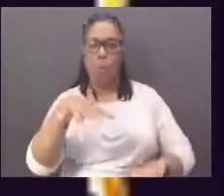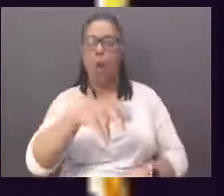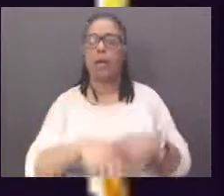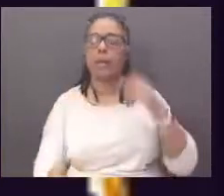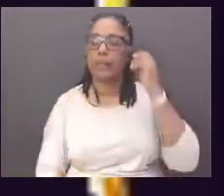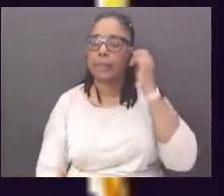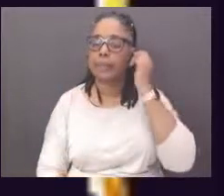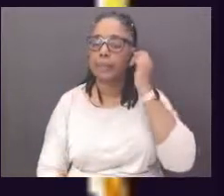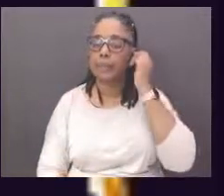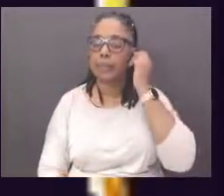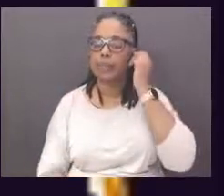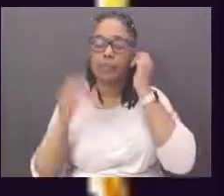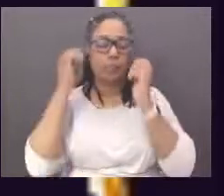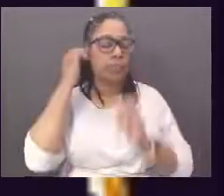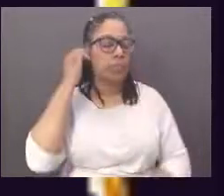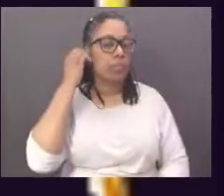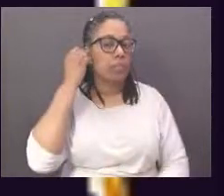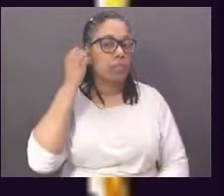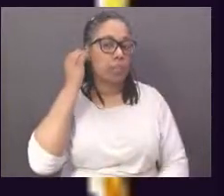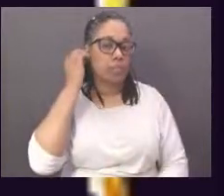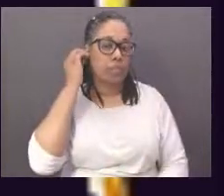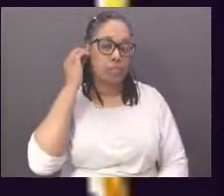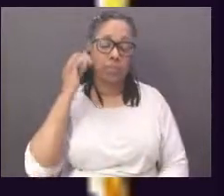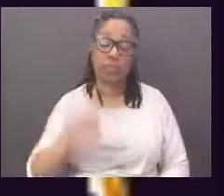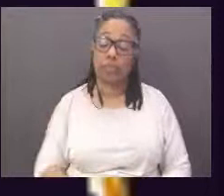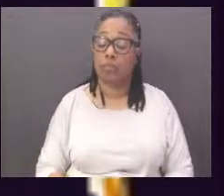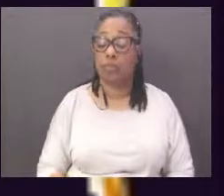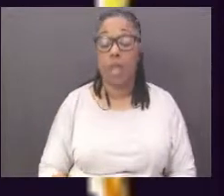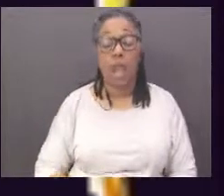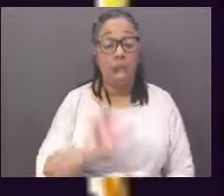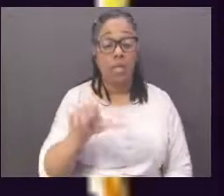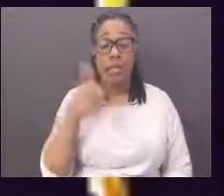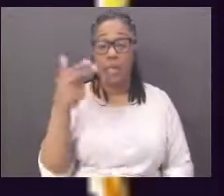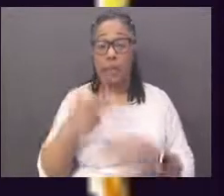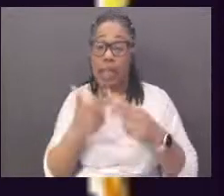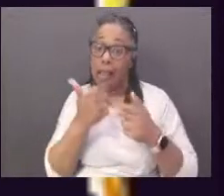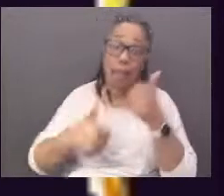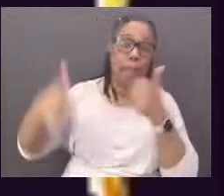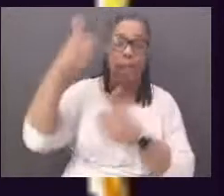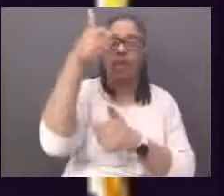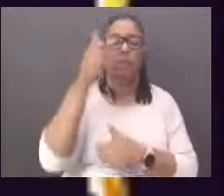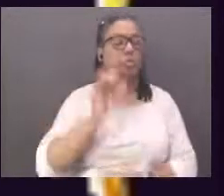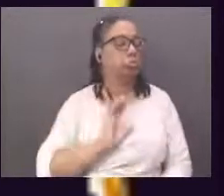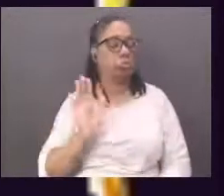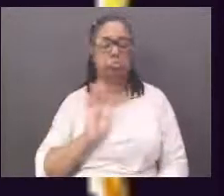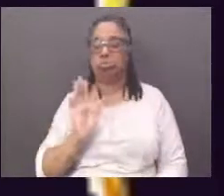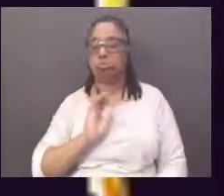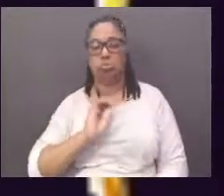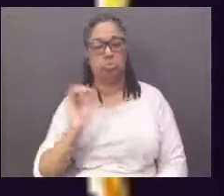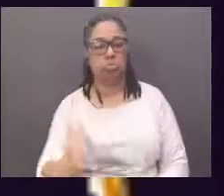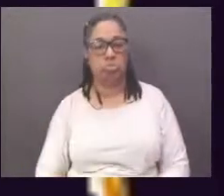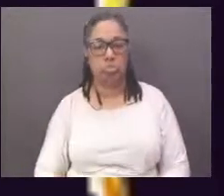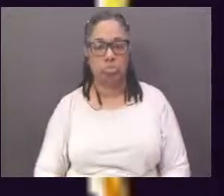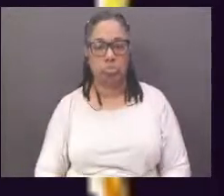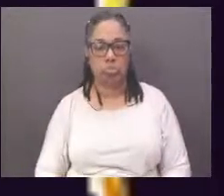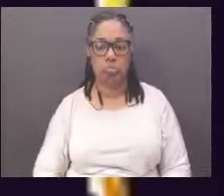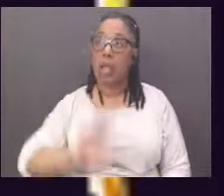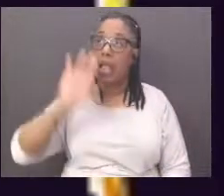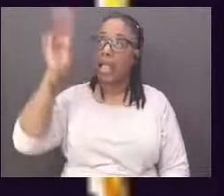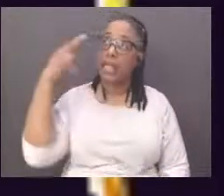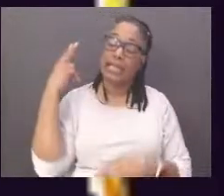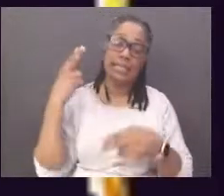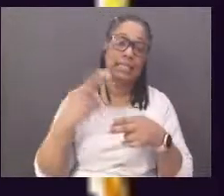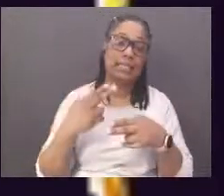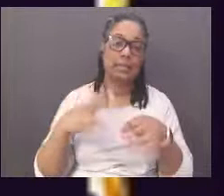Brothers and sisters, there is no name above the name of Jesus. And his name is the name